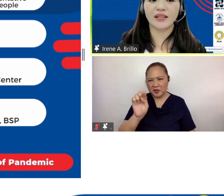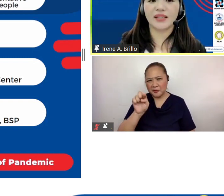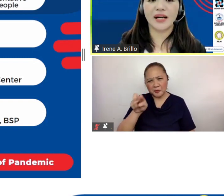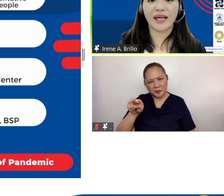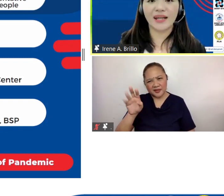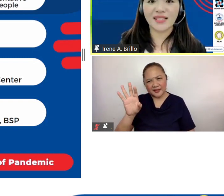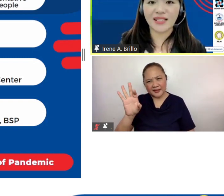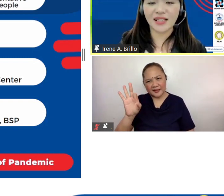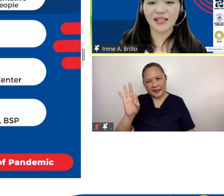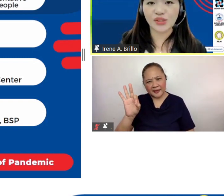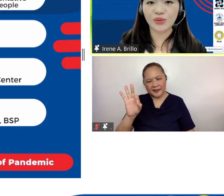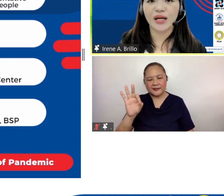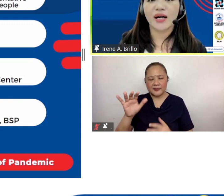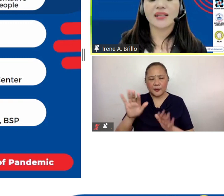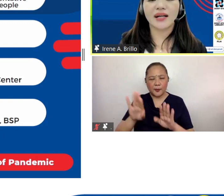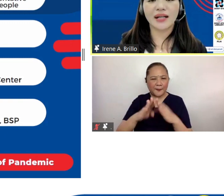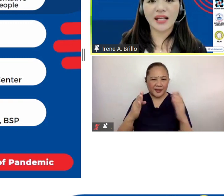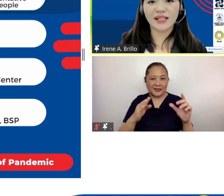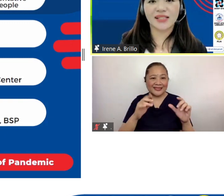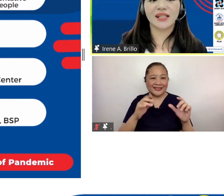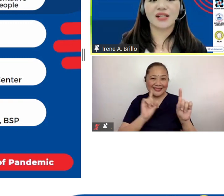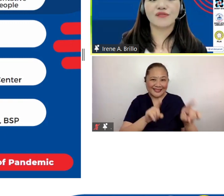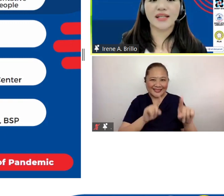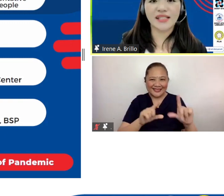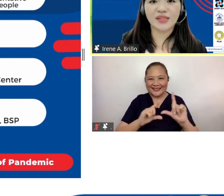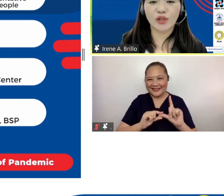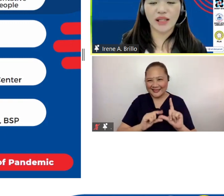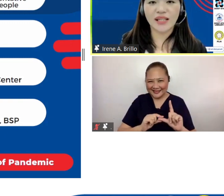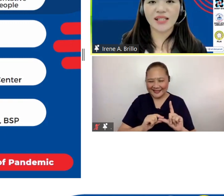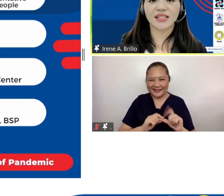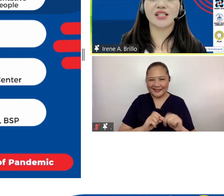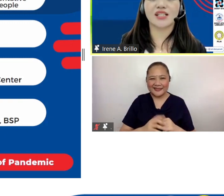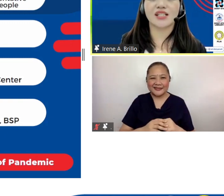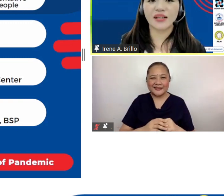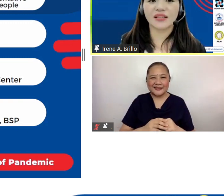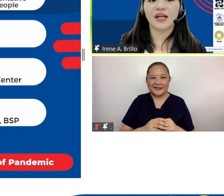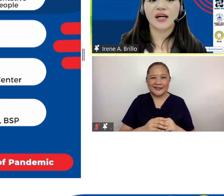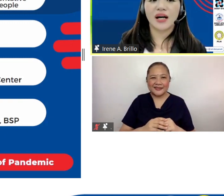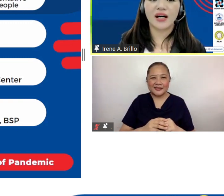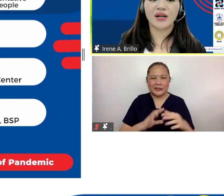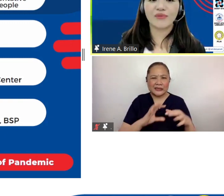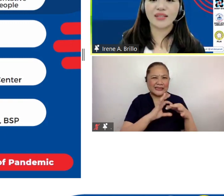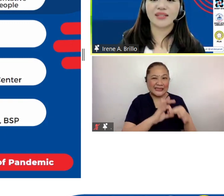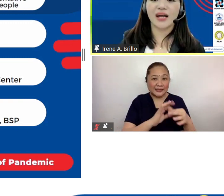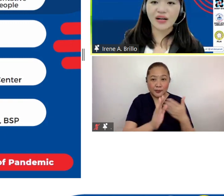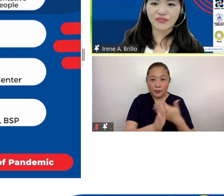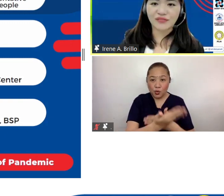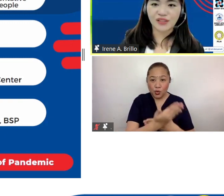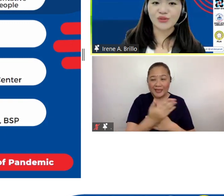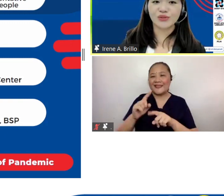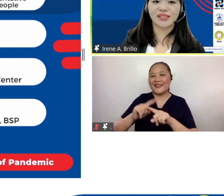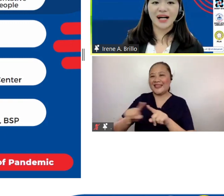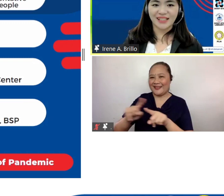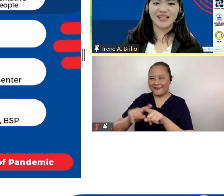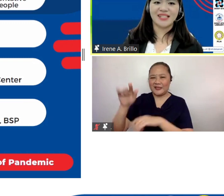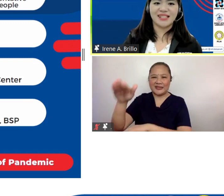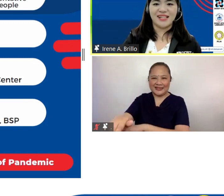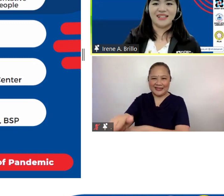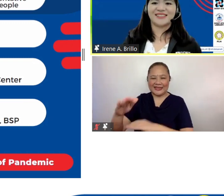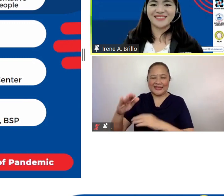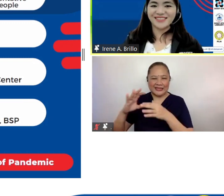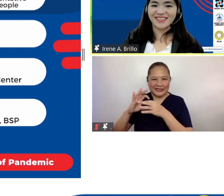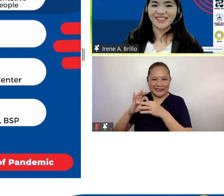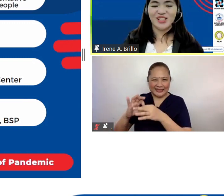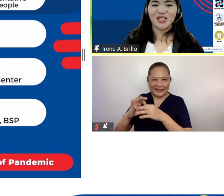opening the attendance link. So the attendance link for this morning is different with the afternoon's attendance